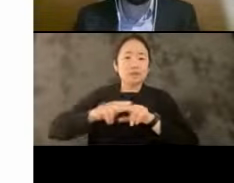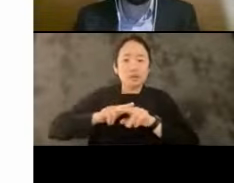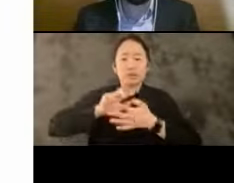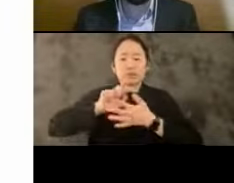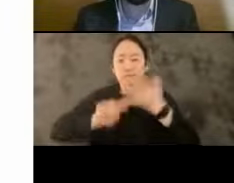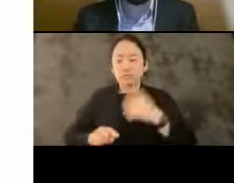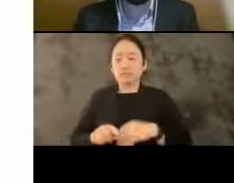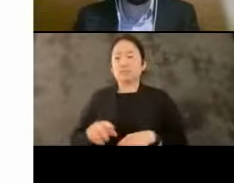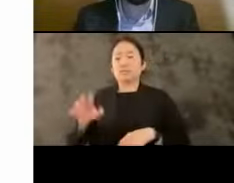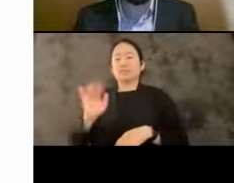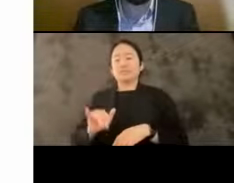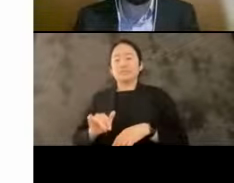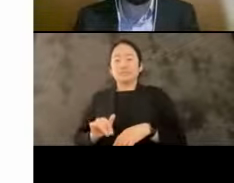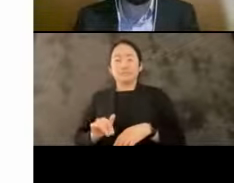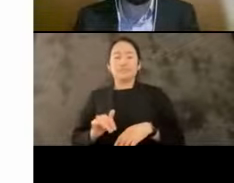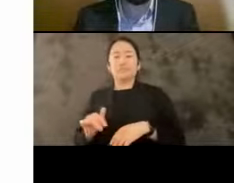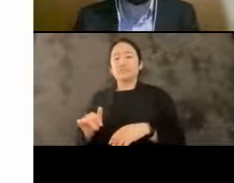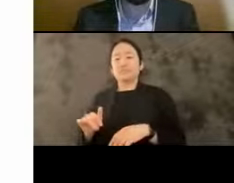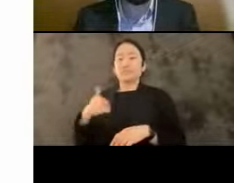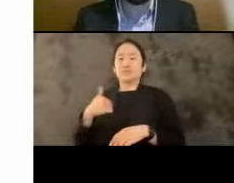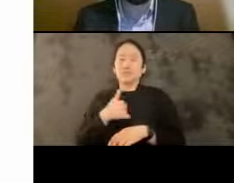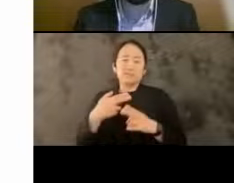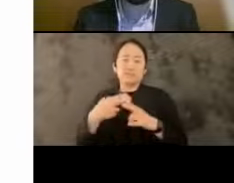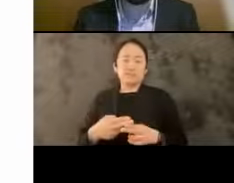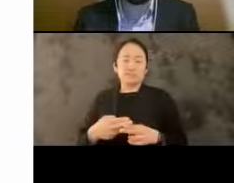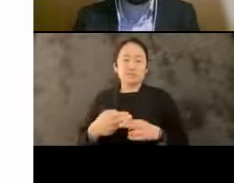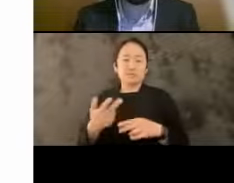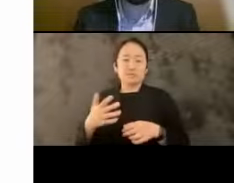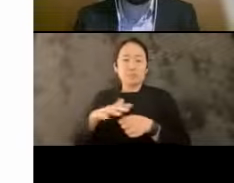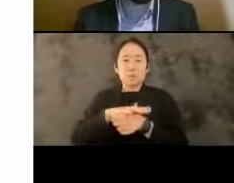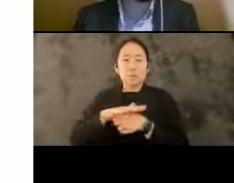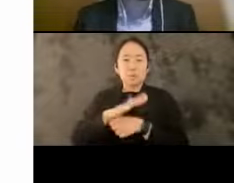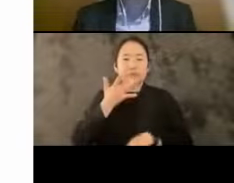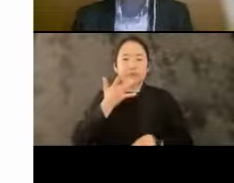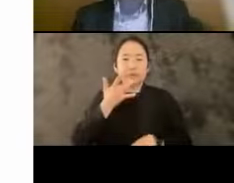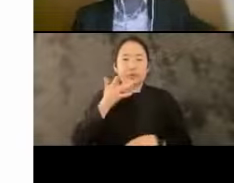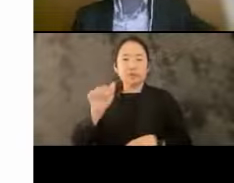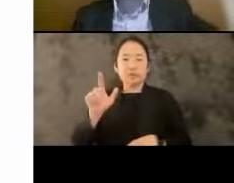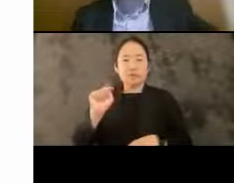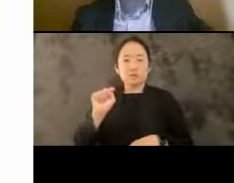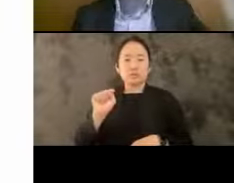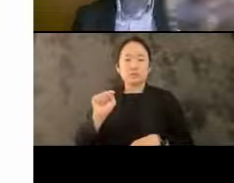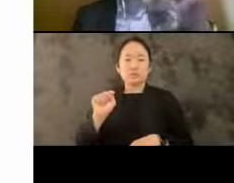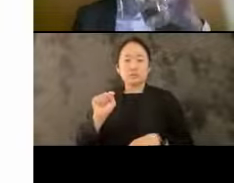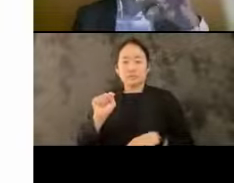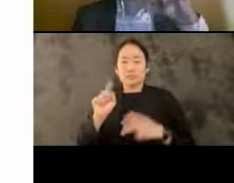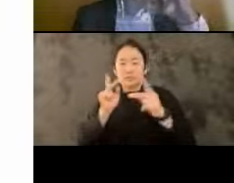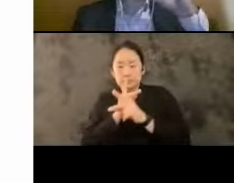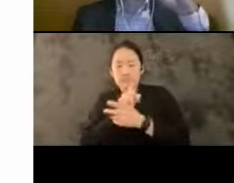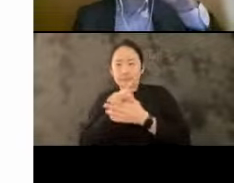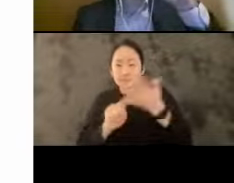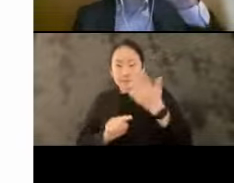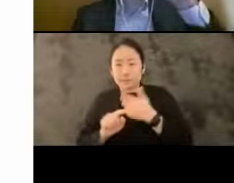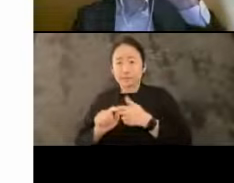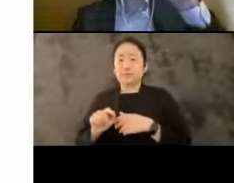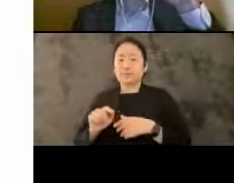preferred alternative once we do kind of get those transit type and the route approved by